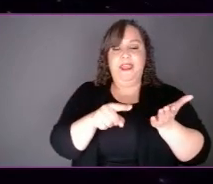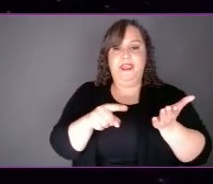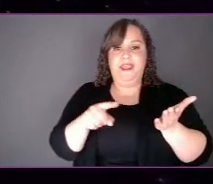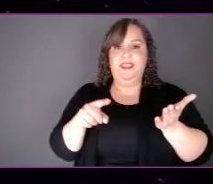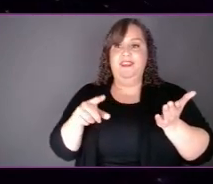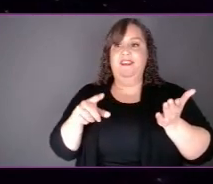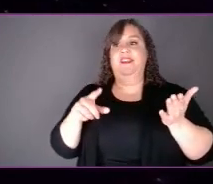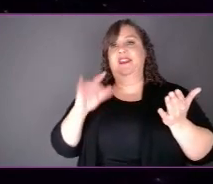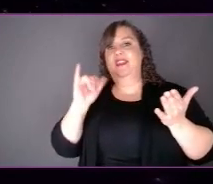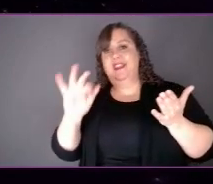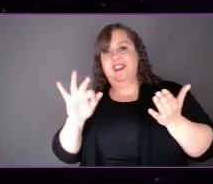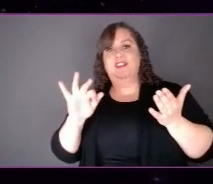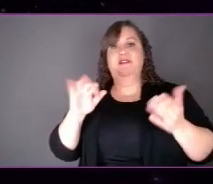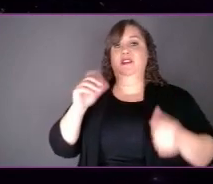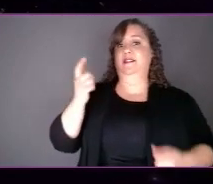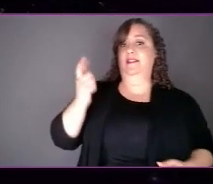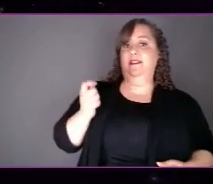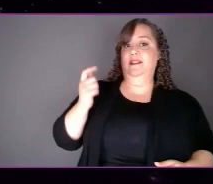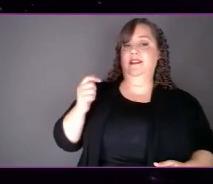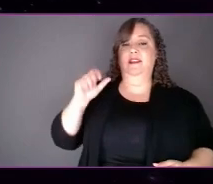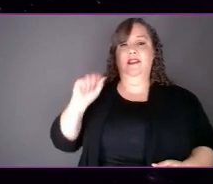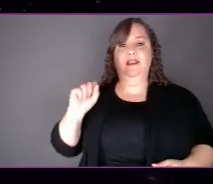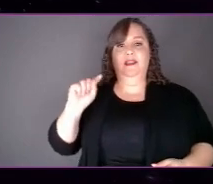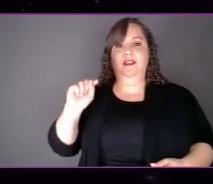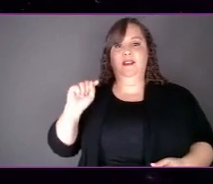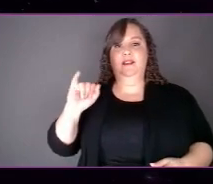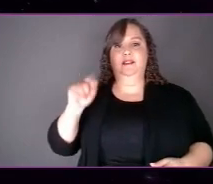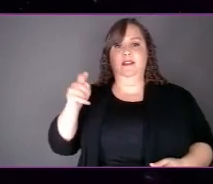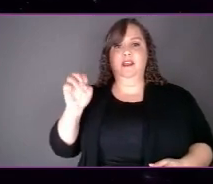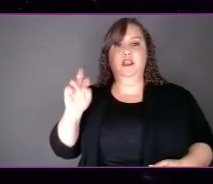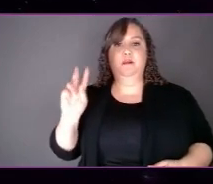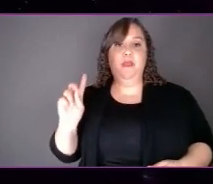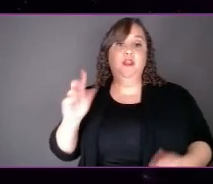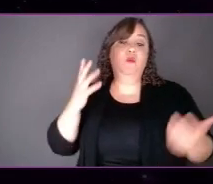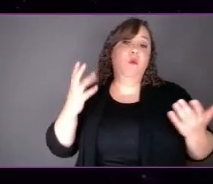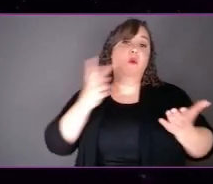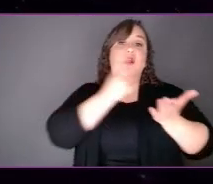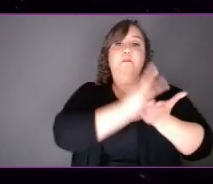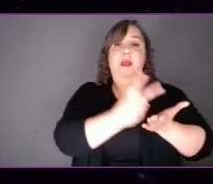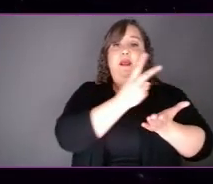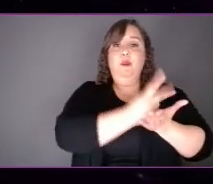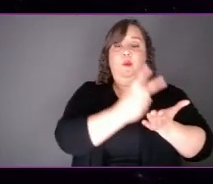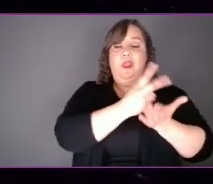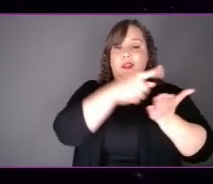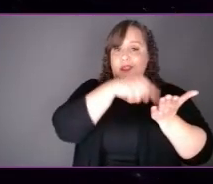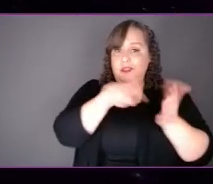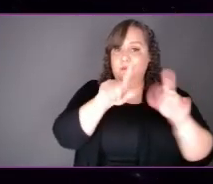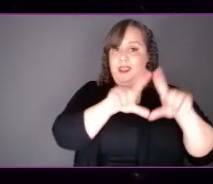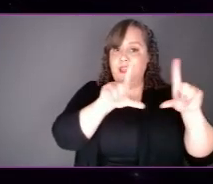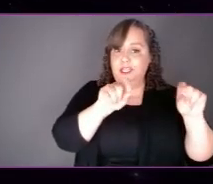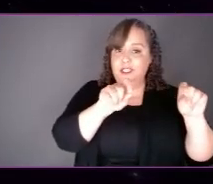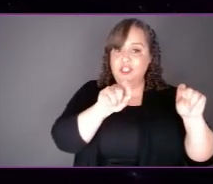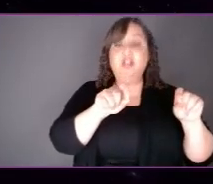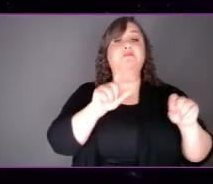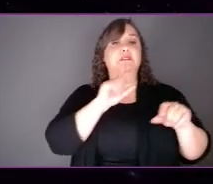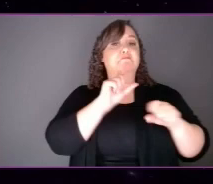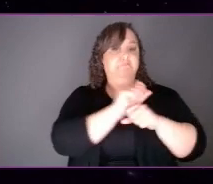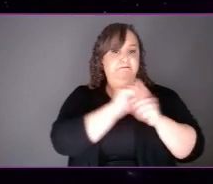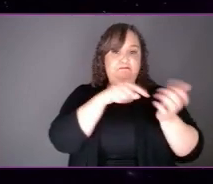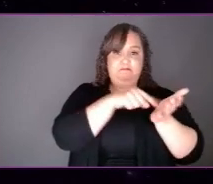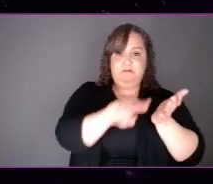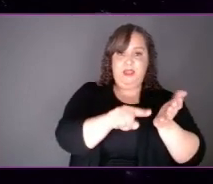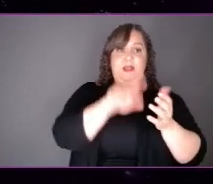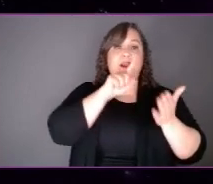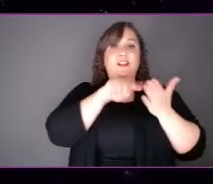they're a stipend or just, a biweekly paycheck. So they are paid. And again, check out that